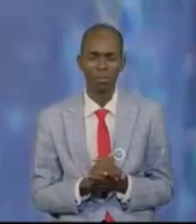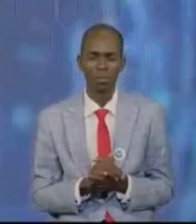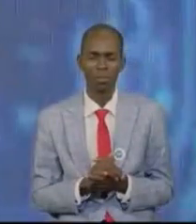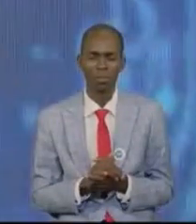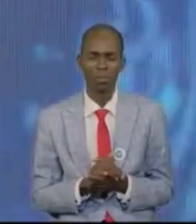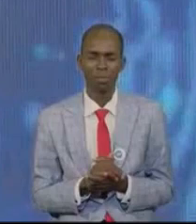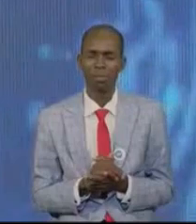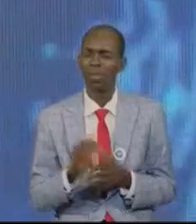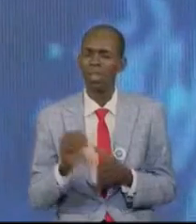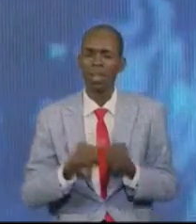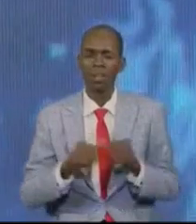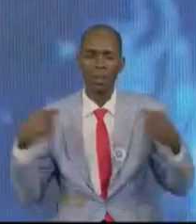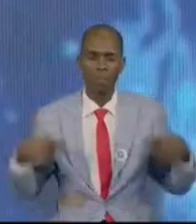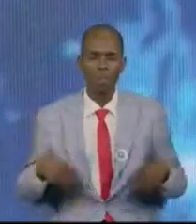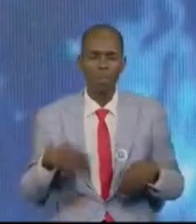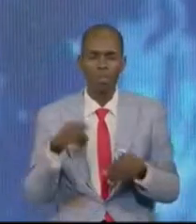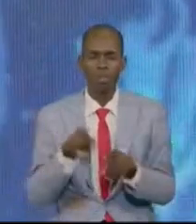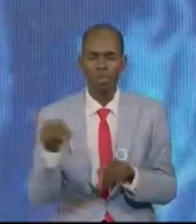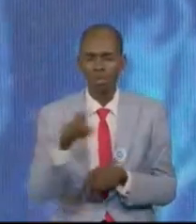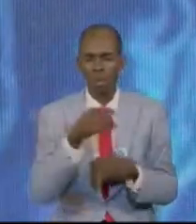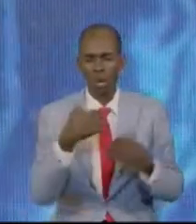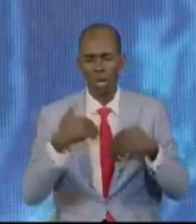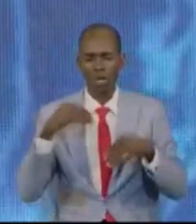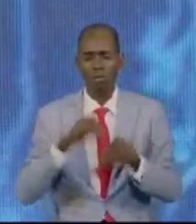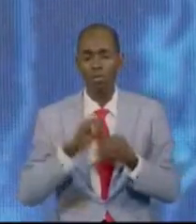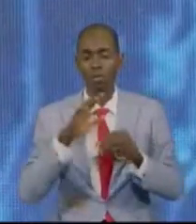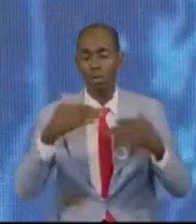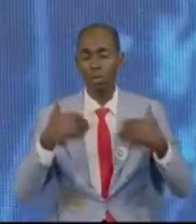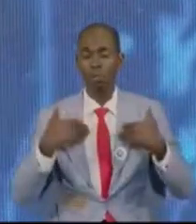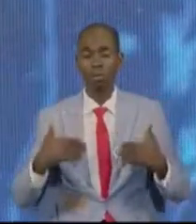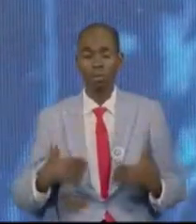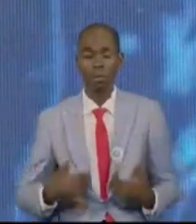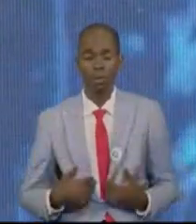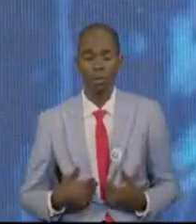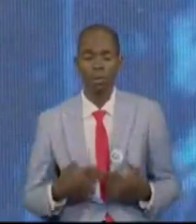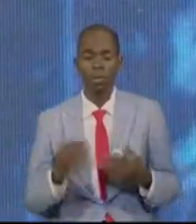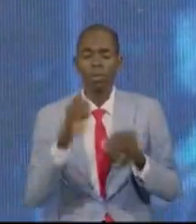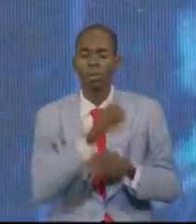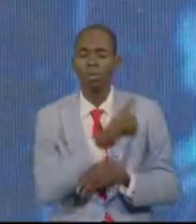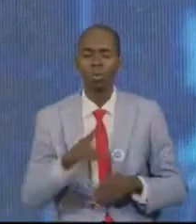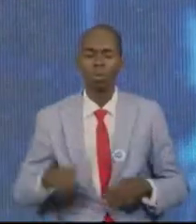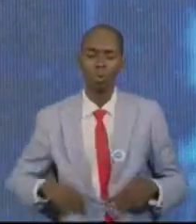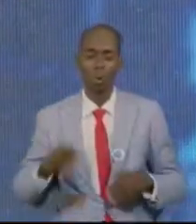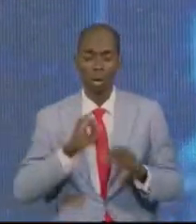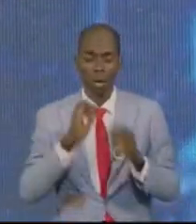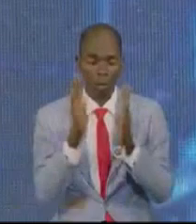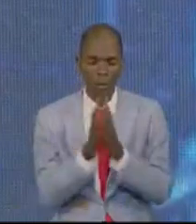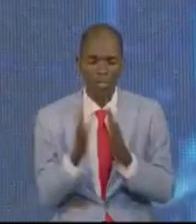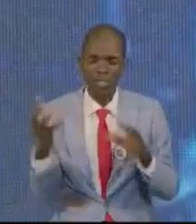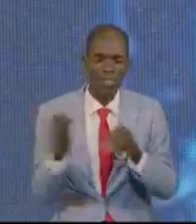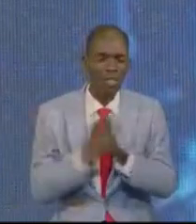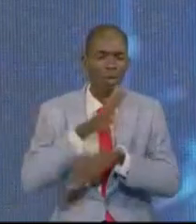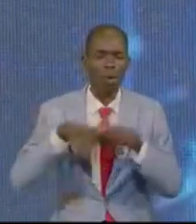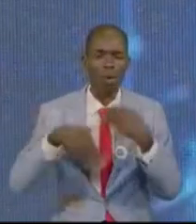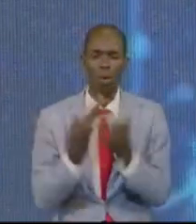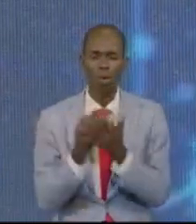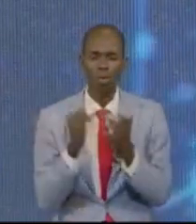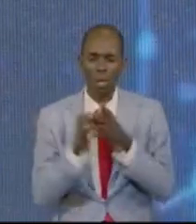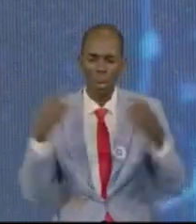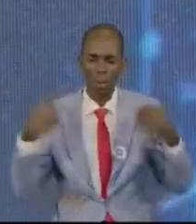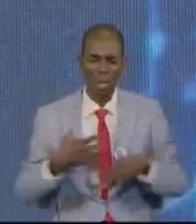Every pain you have in your body, oh Lord, I pray, take all that pain away